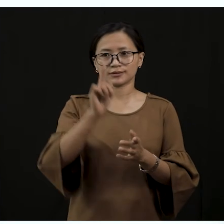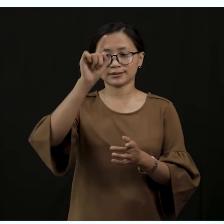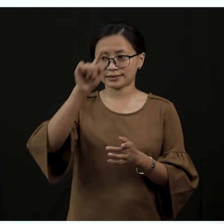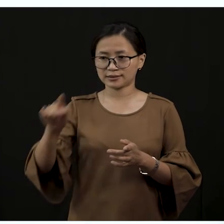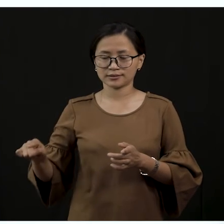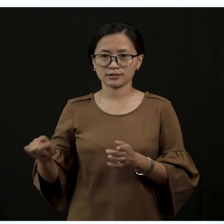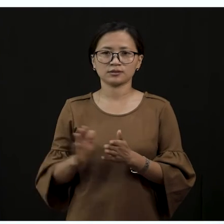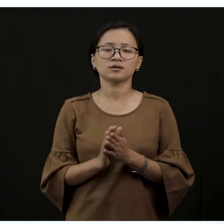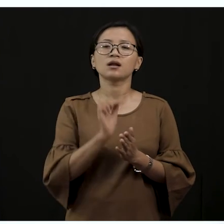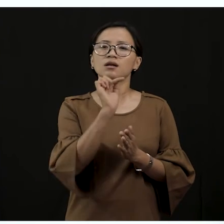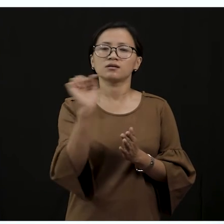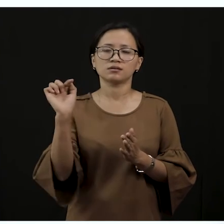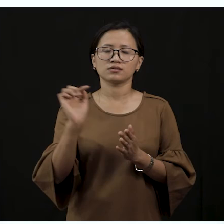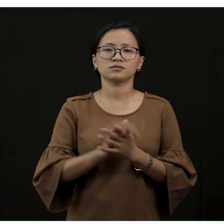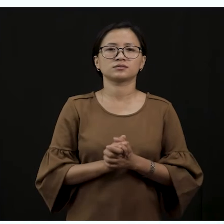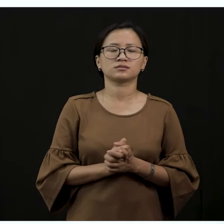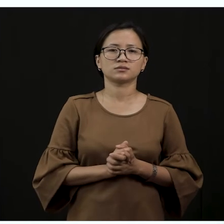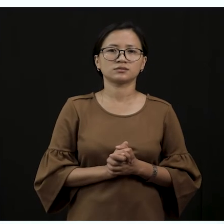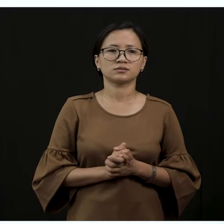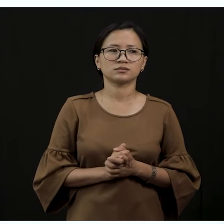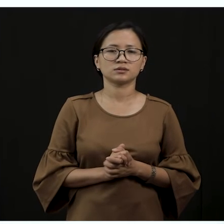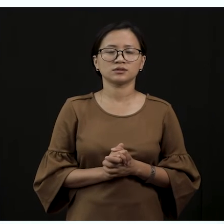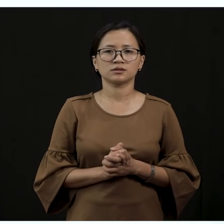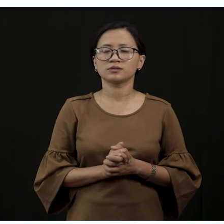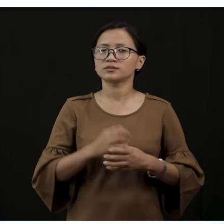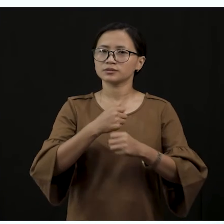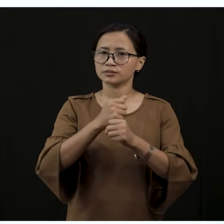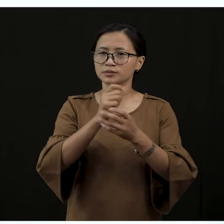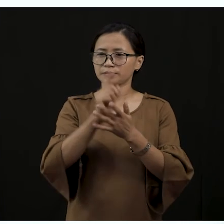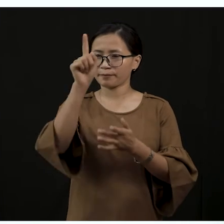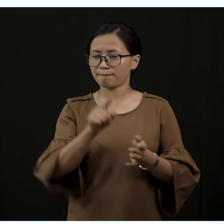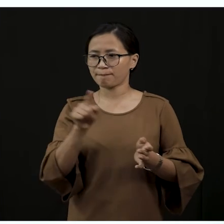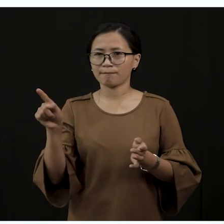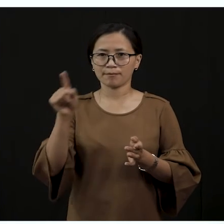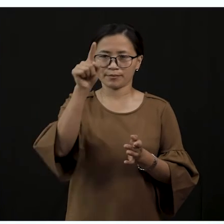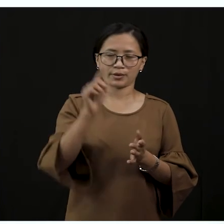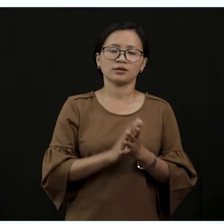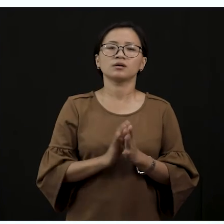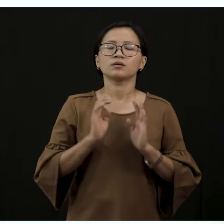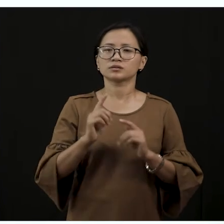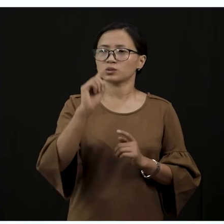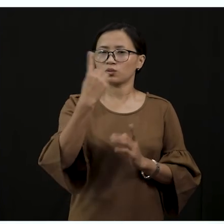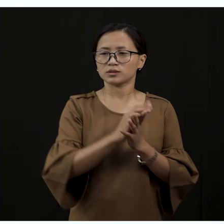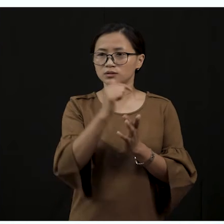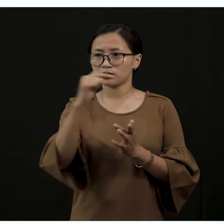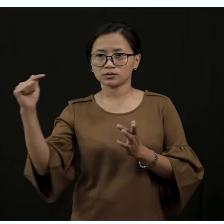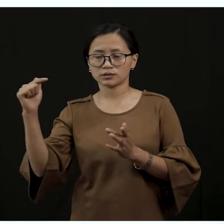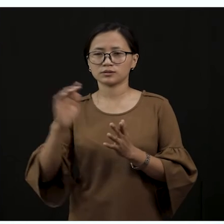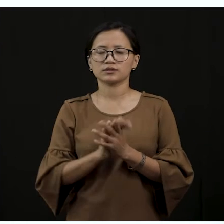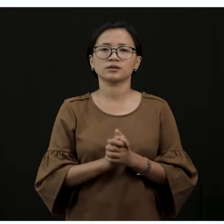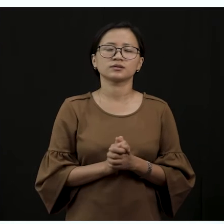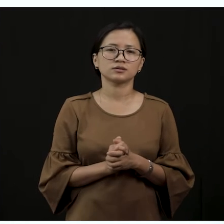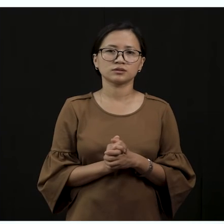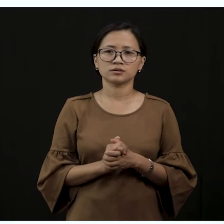This is a triangle. Okay, the triangle is made up of one horizontal line. This is